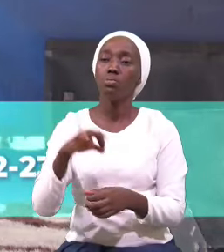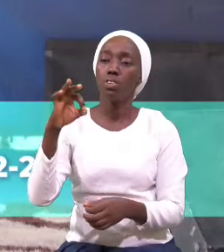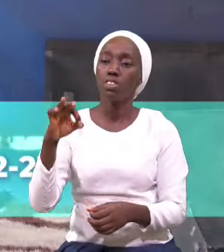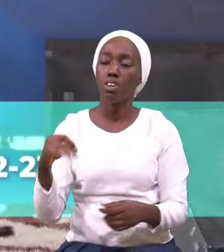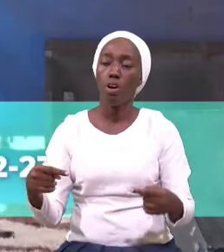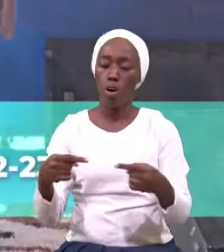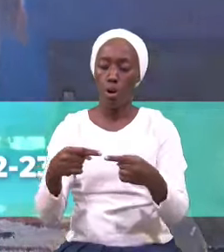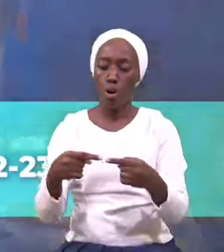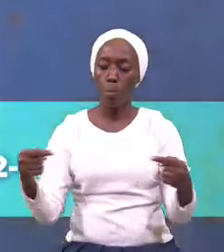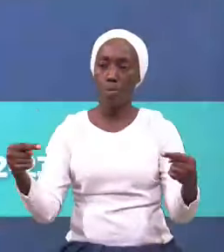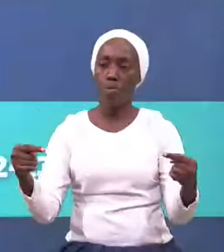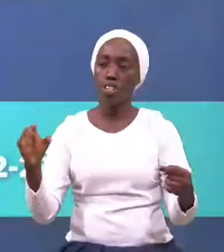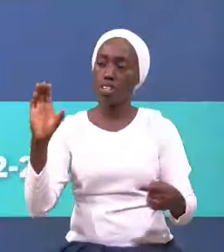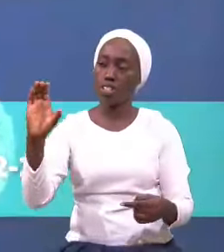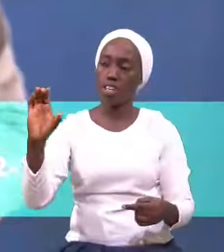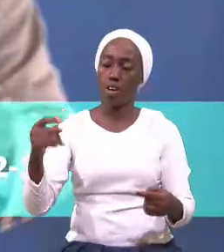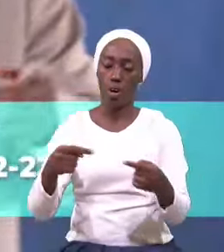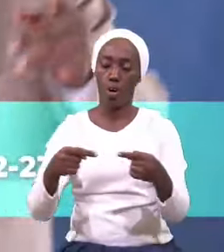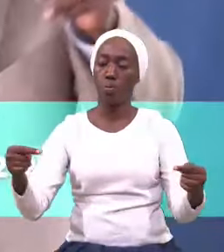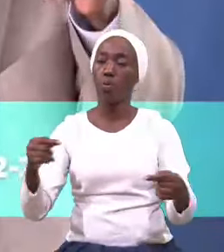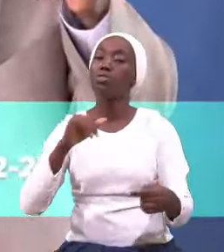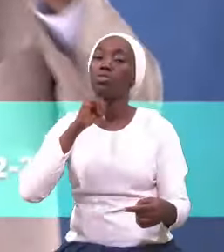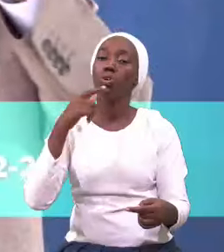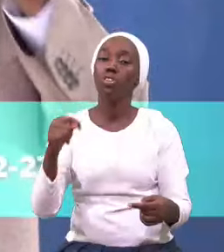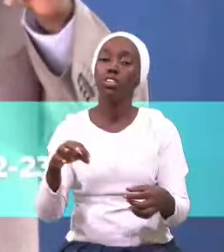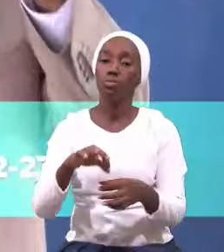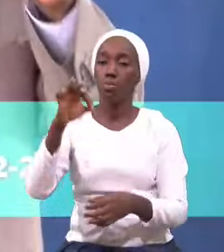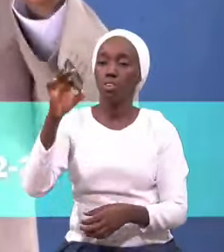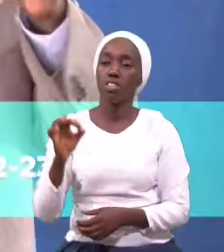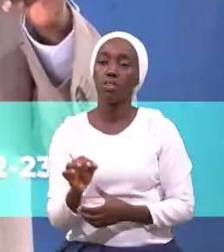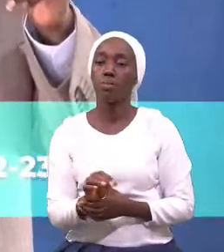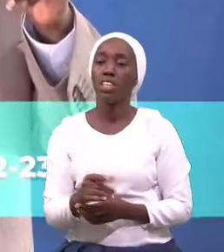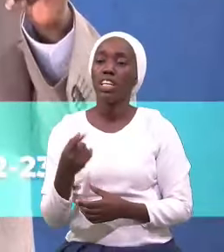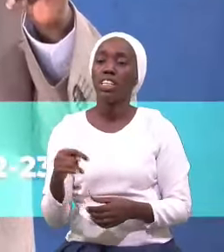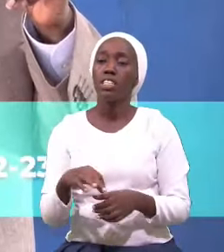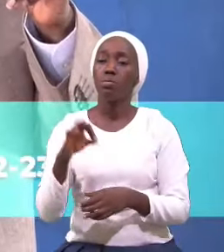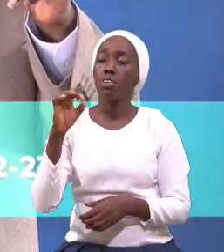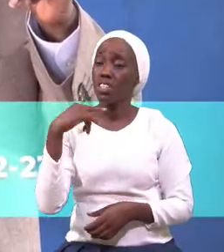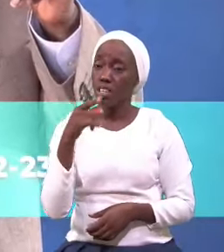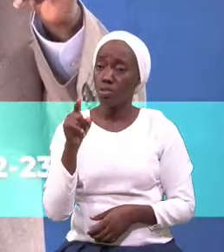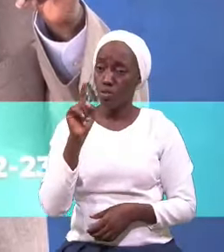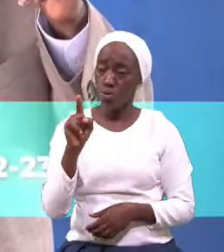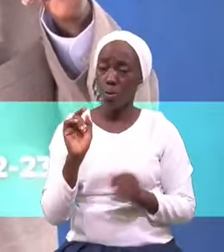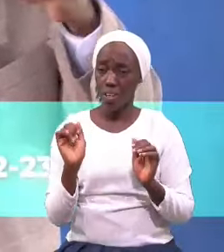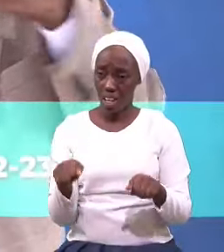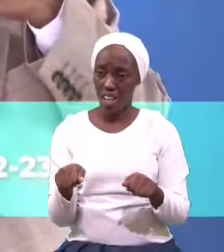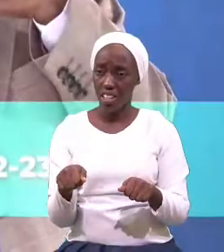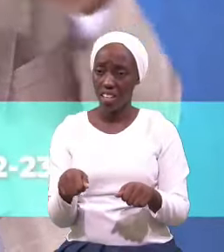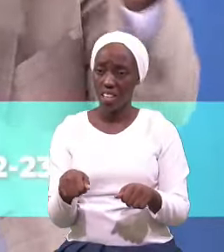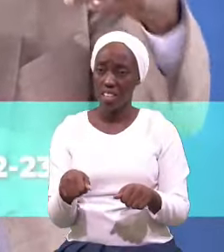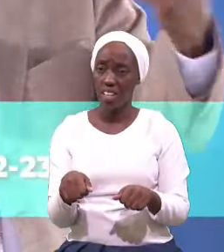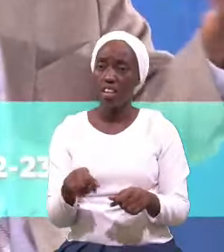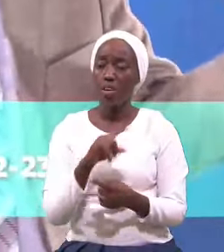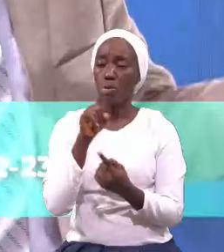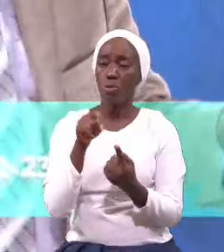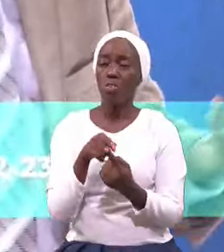Contradict not the Spirit. The Spirit says you can. When you say